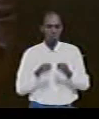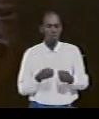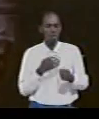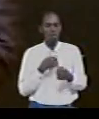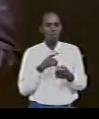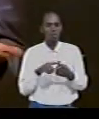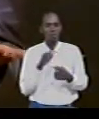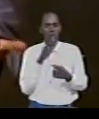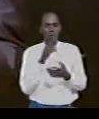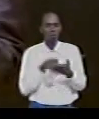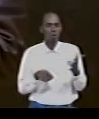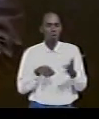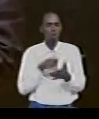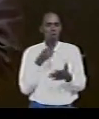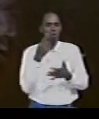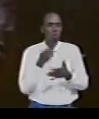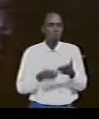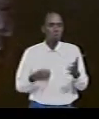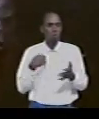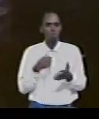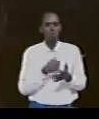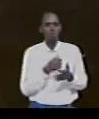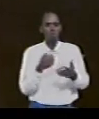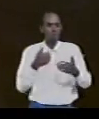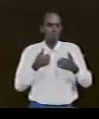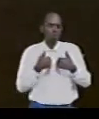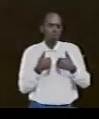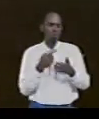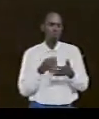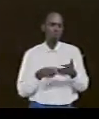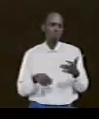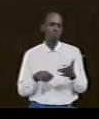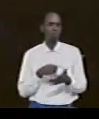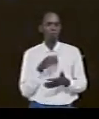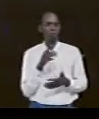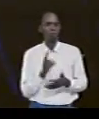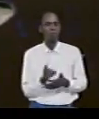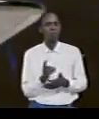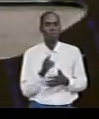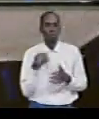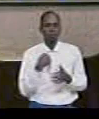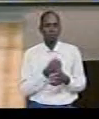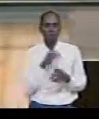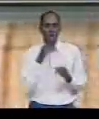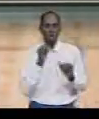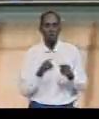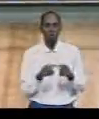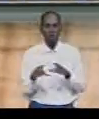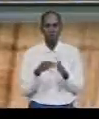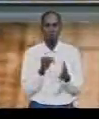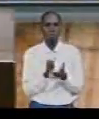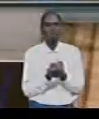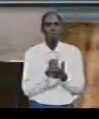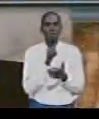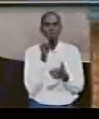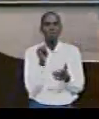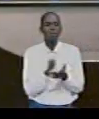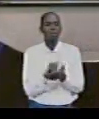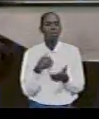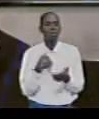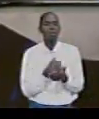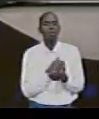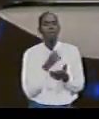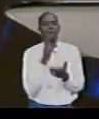to be corrected, we'll be able to do that. Not that we are waiting and then the pastor